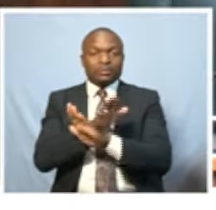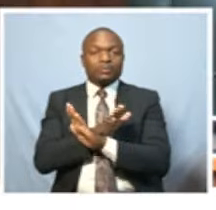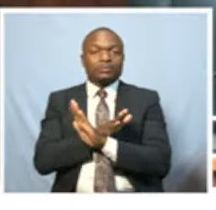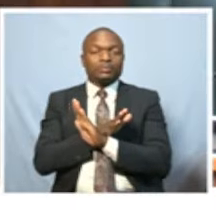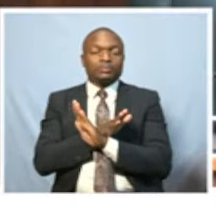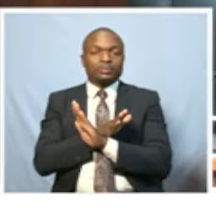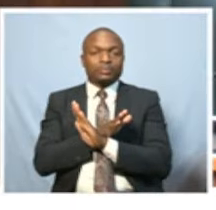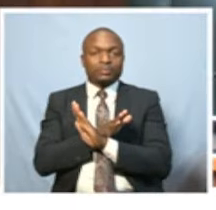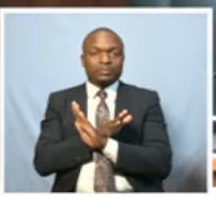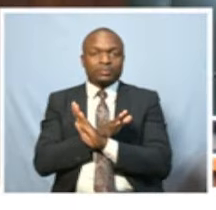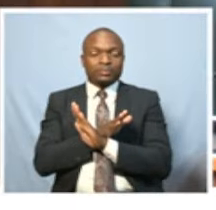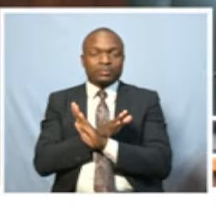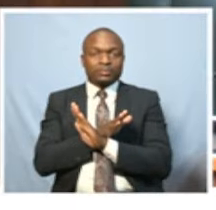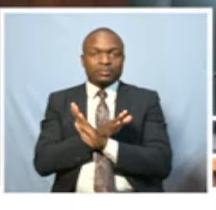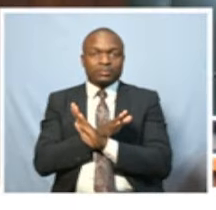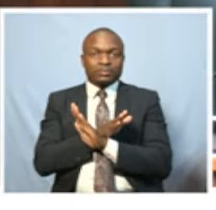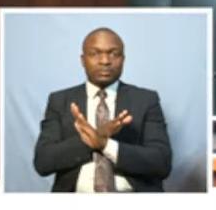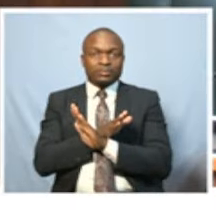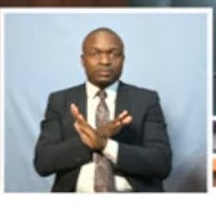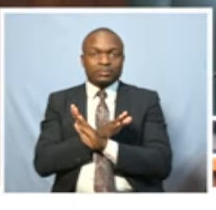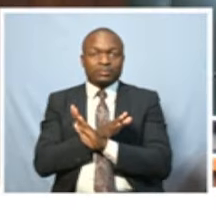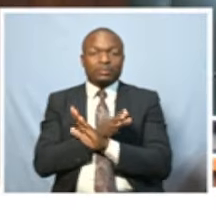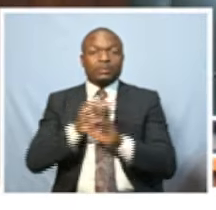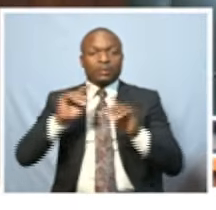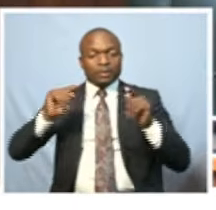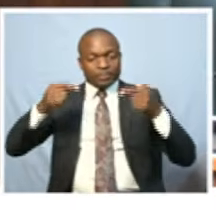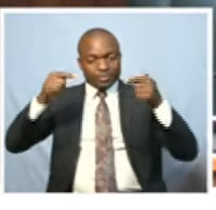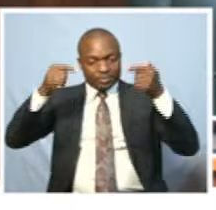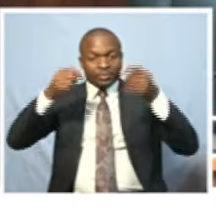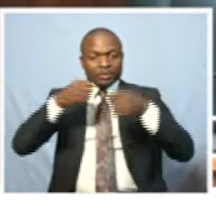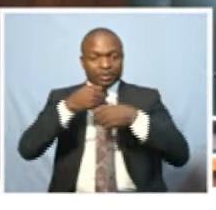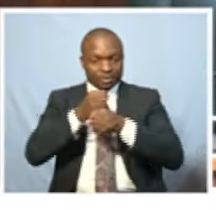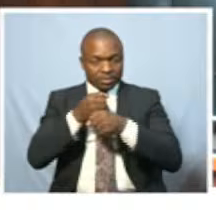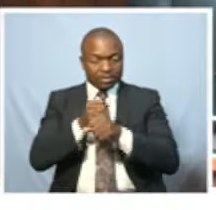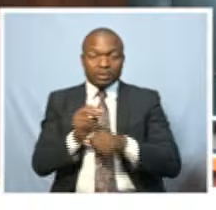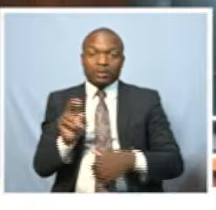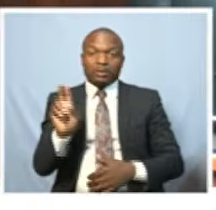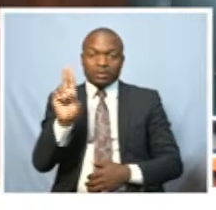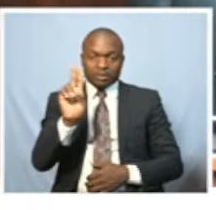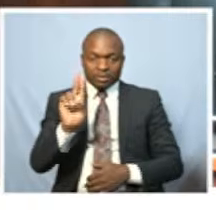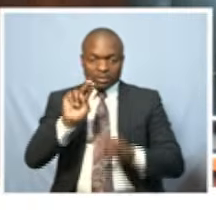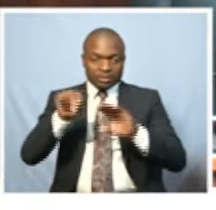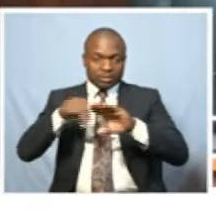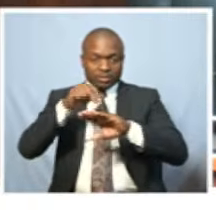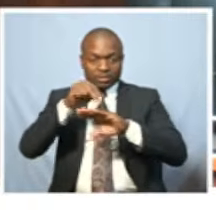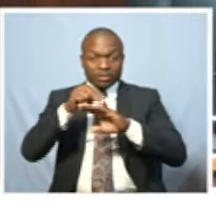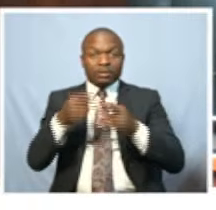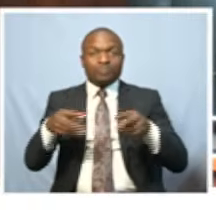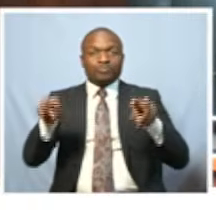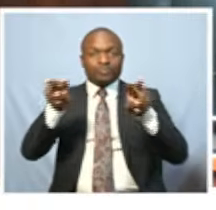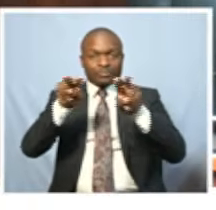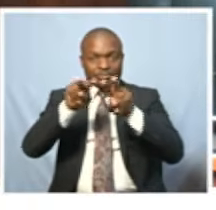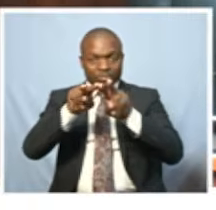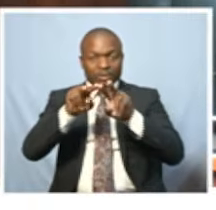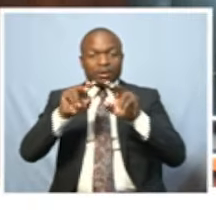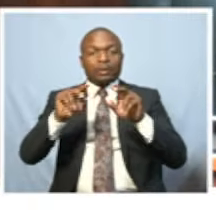Zambia, on the progress made in the application of national values